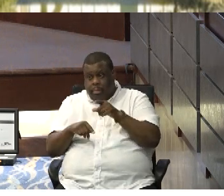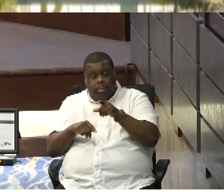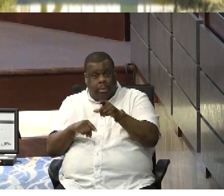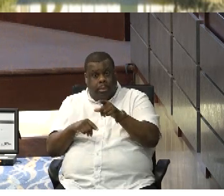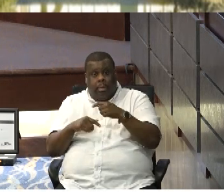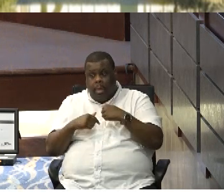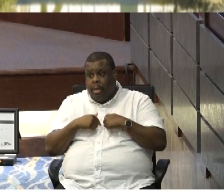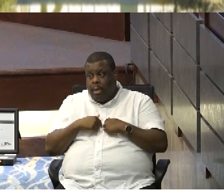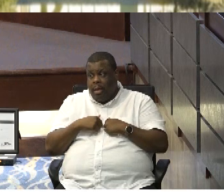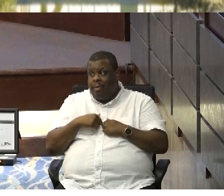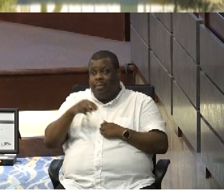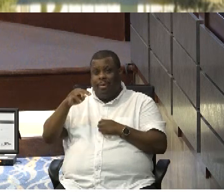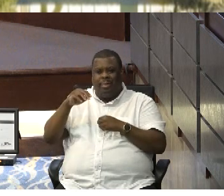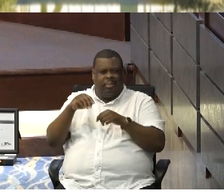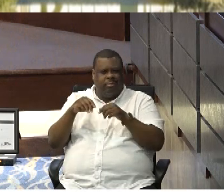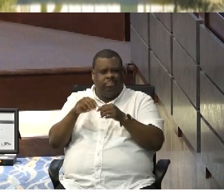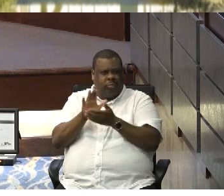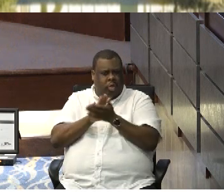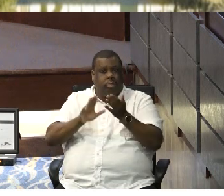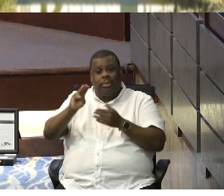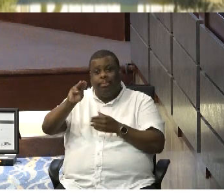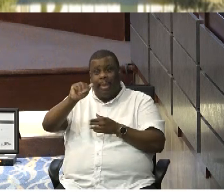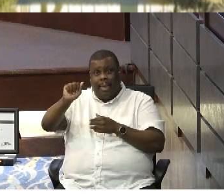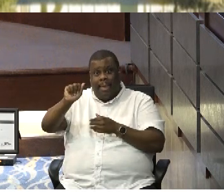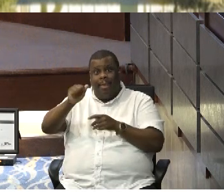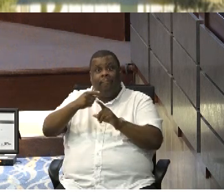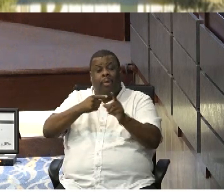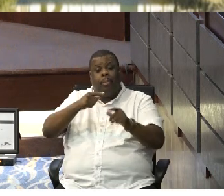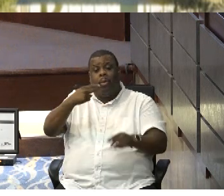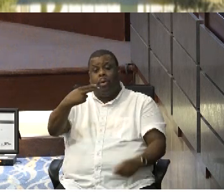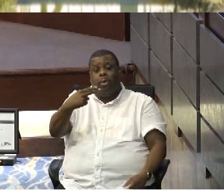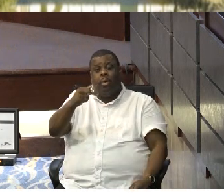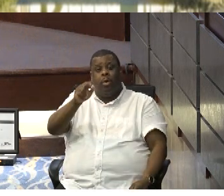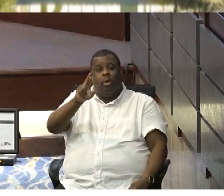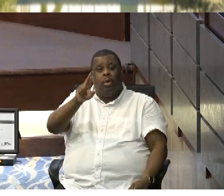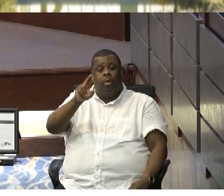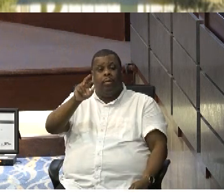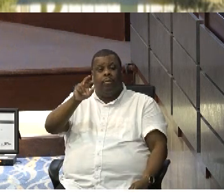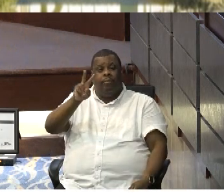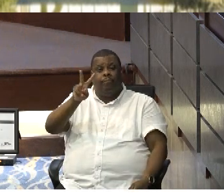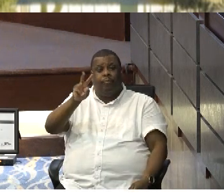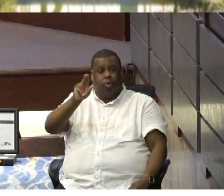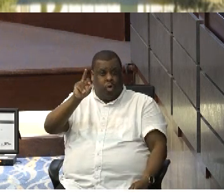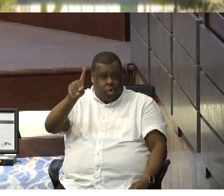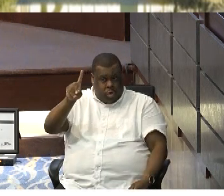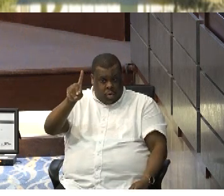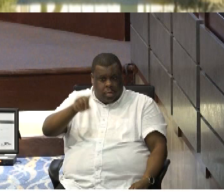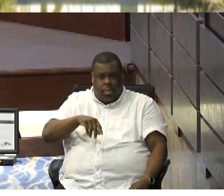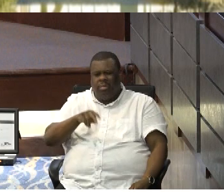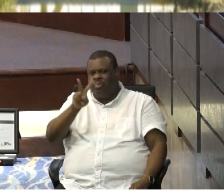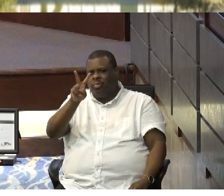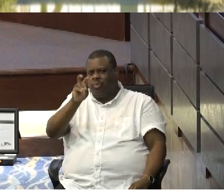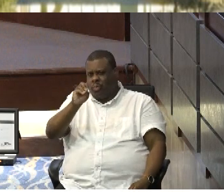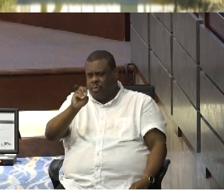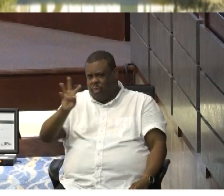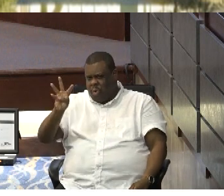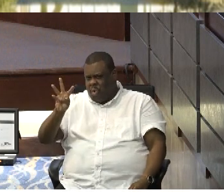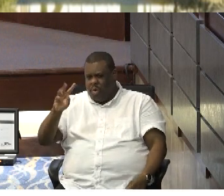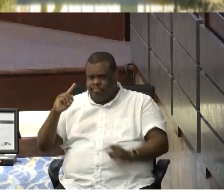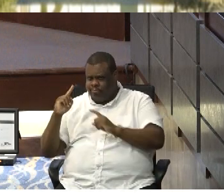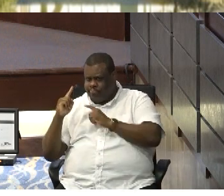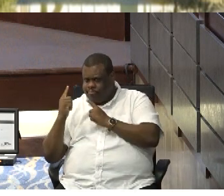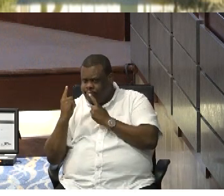MA, Master in Architecture from Harvard from 2004. He's been based with OMA since before